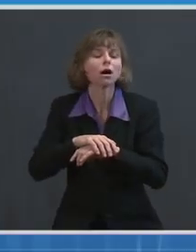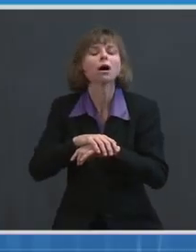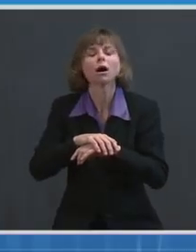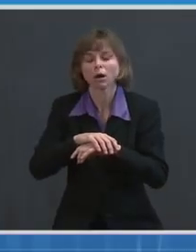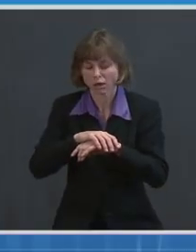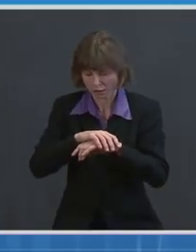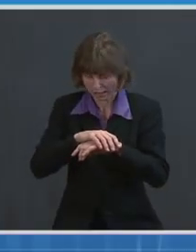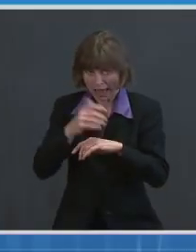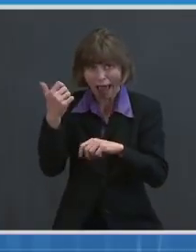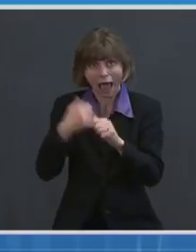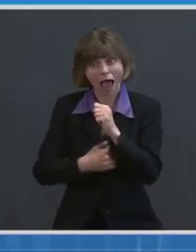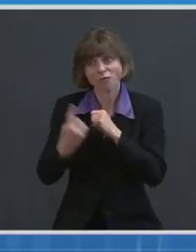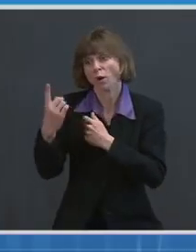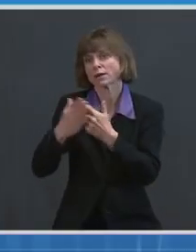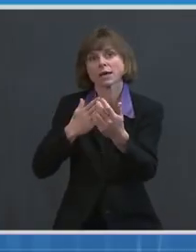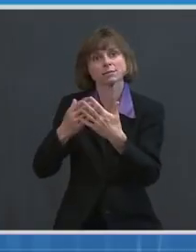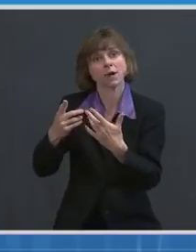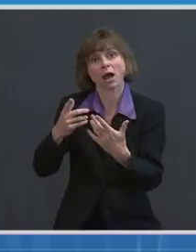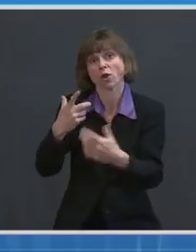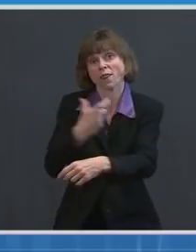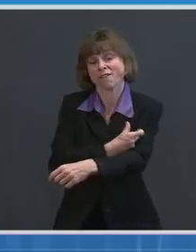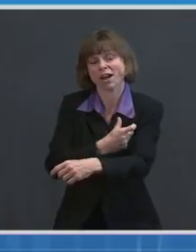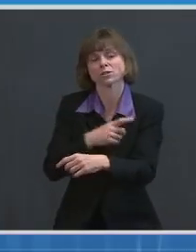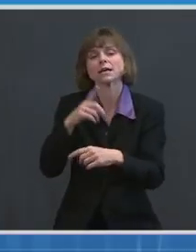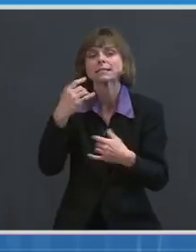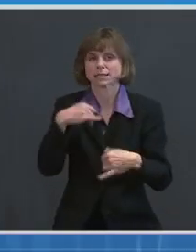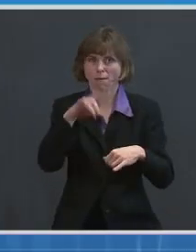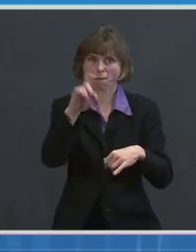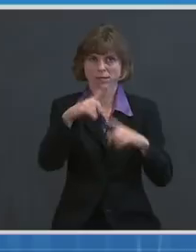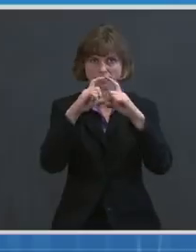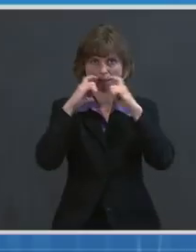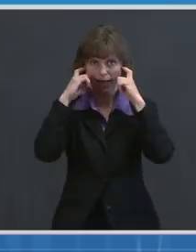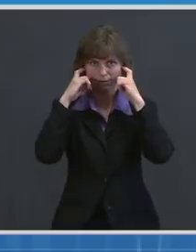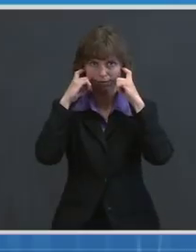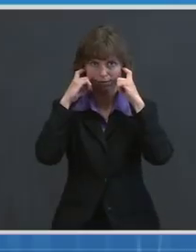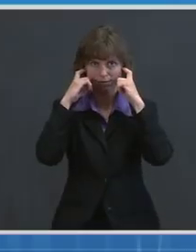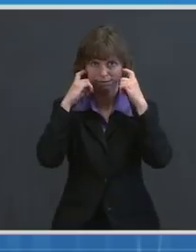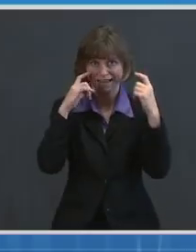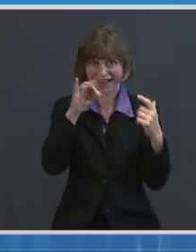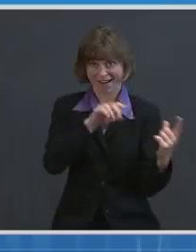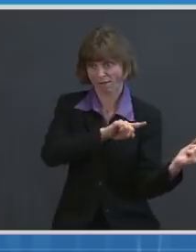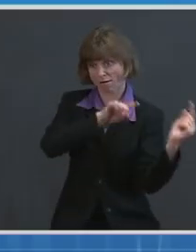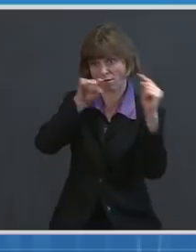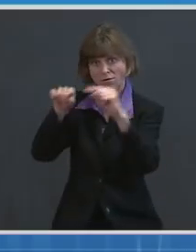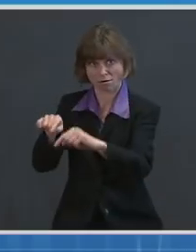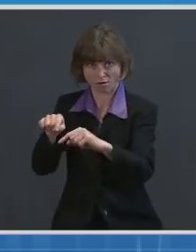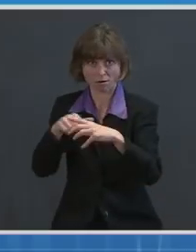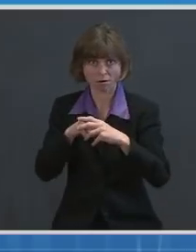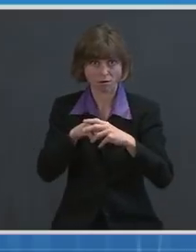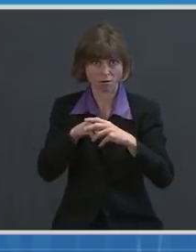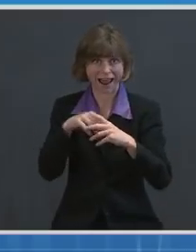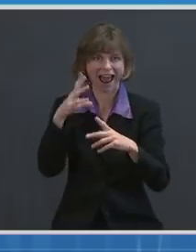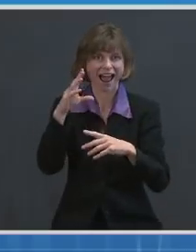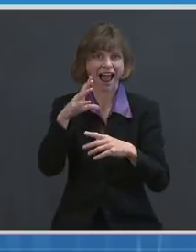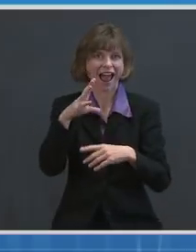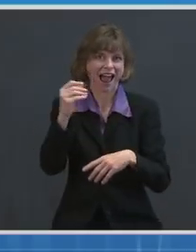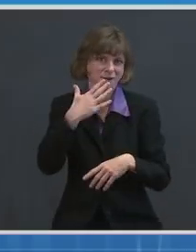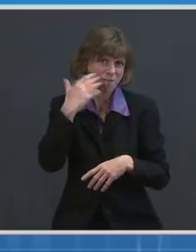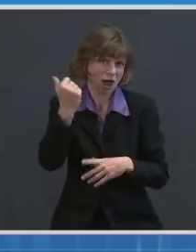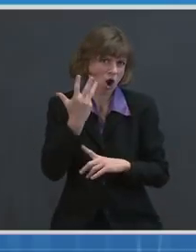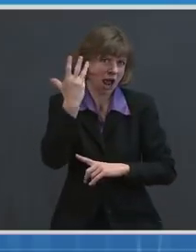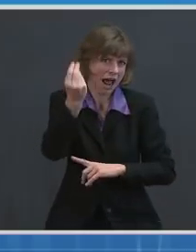regardless of vaccination status, should still wear a mask and physically distance and choose to meet outdoors or in a